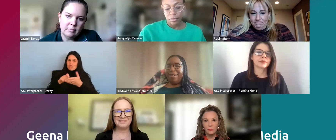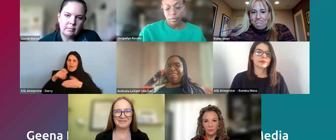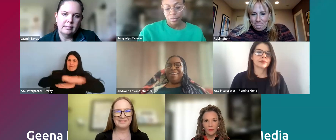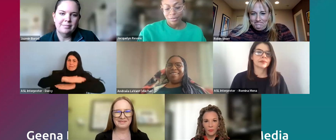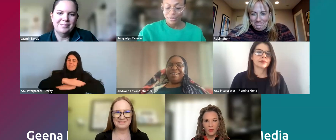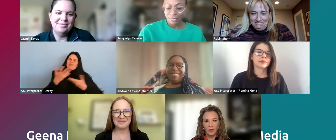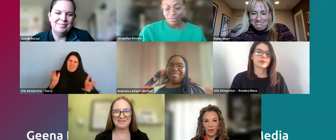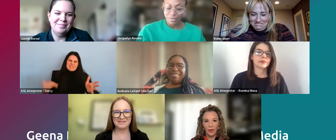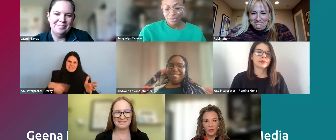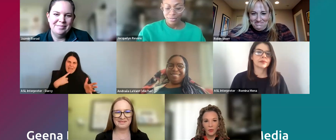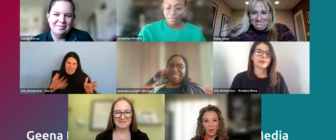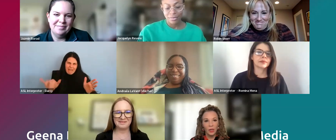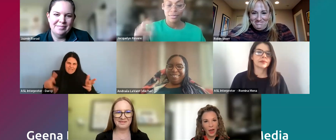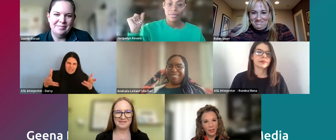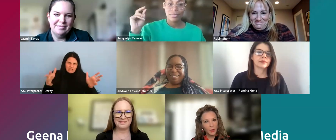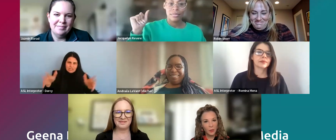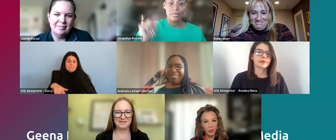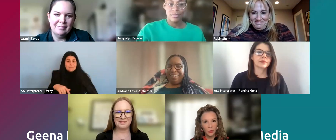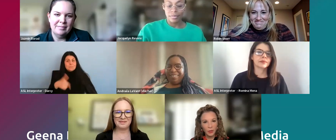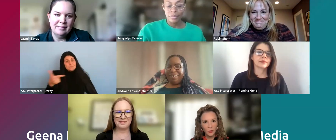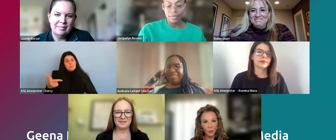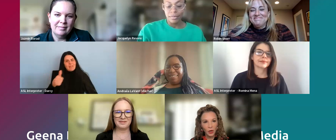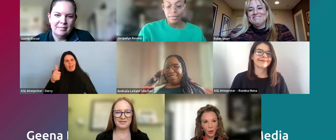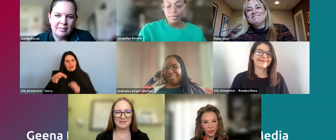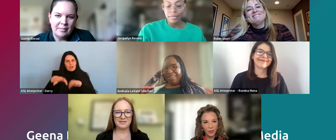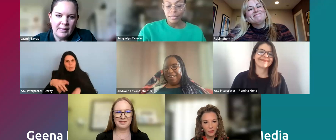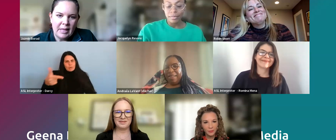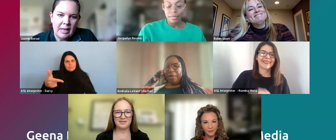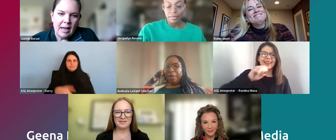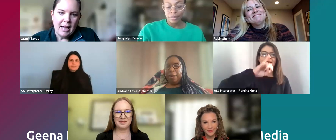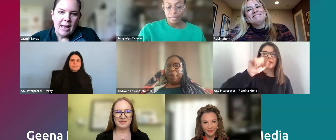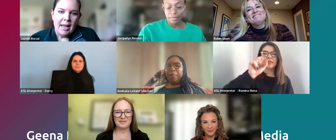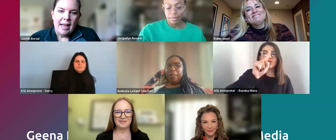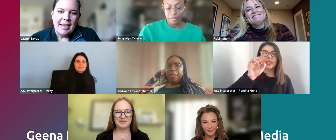to say. Thank you. Jasmine, can we squeeze in one more question?